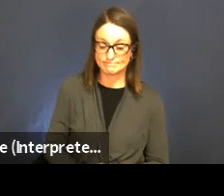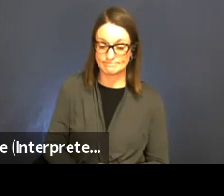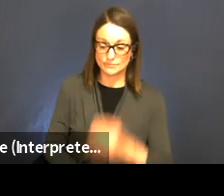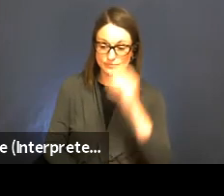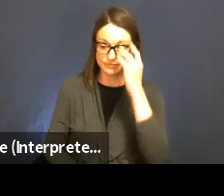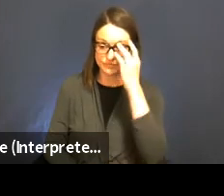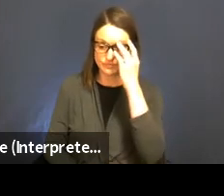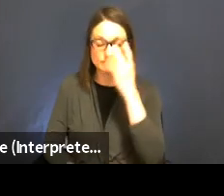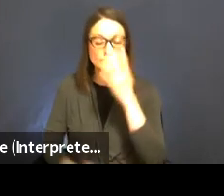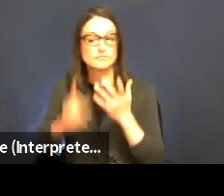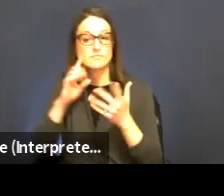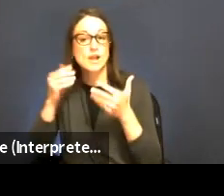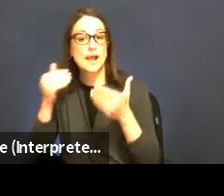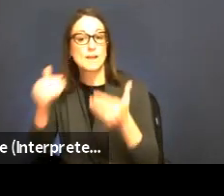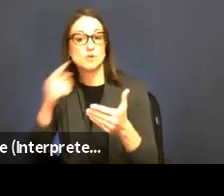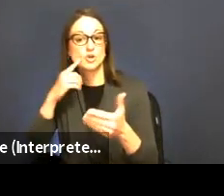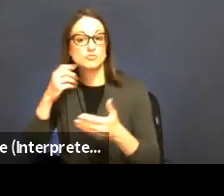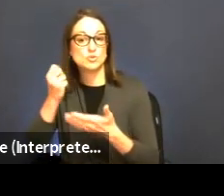Move to approve all three.